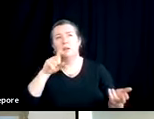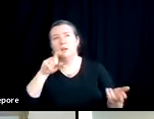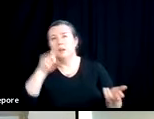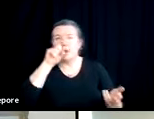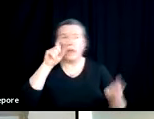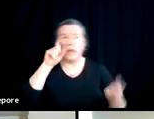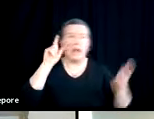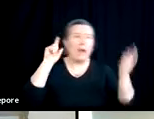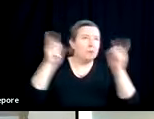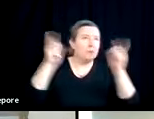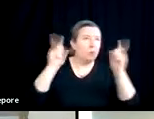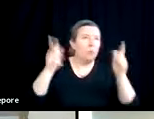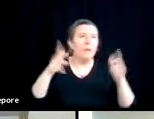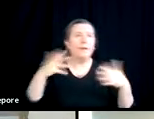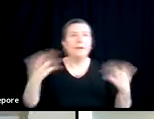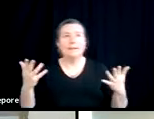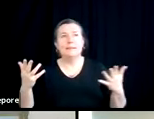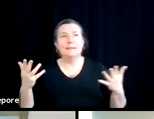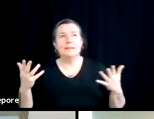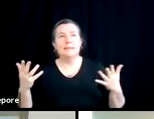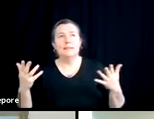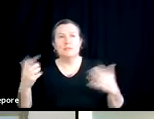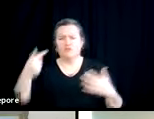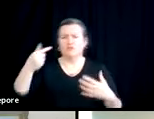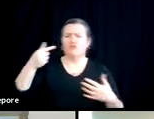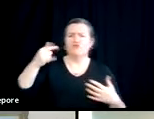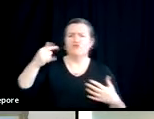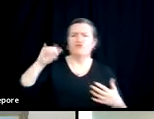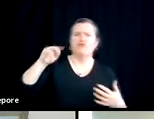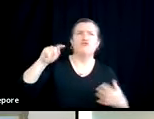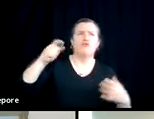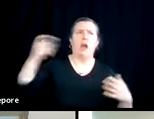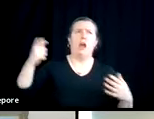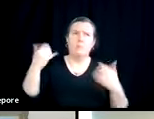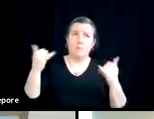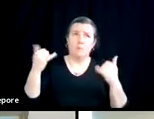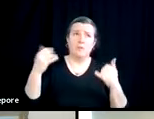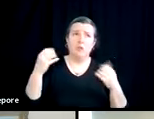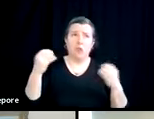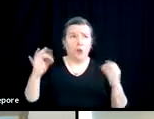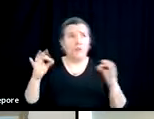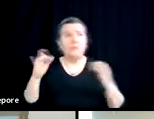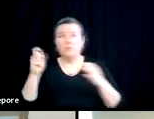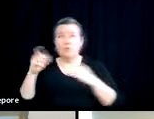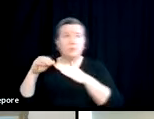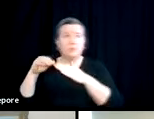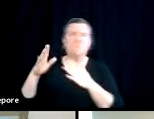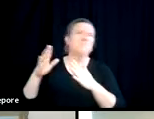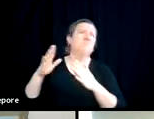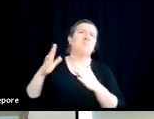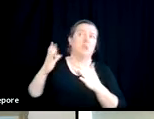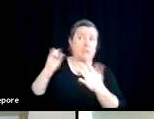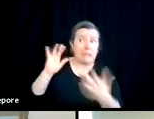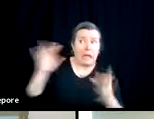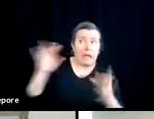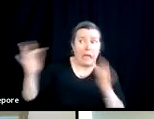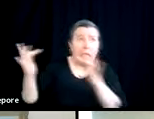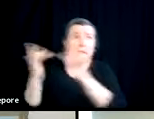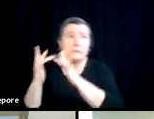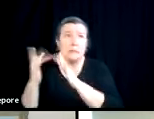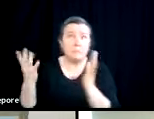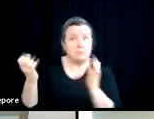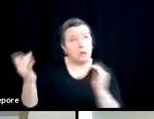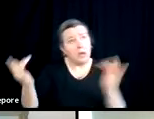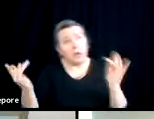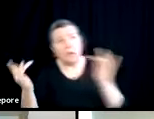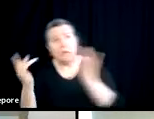the Giants would have been in the playoffs, and we had already reached out. I'm not sure whether we could have gotten there, but we had already reached out to the New York Football